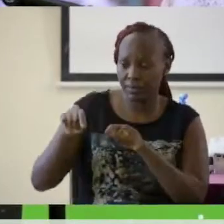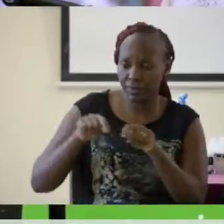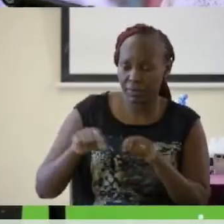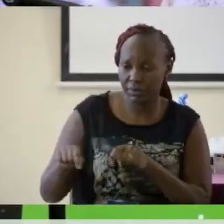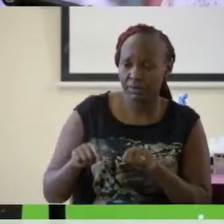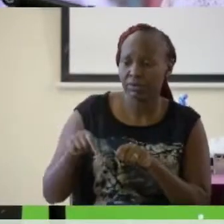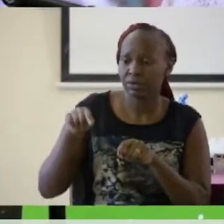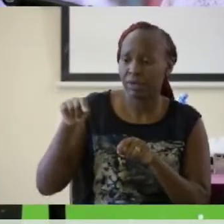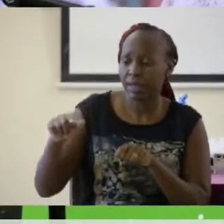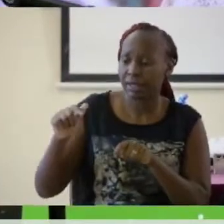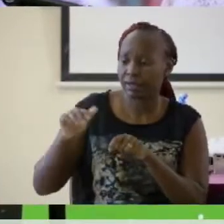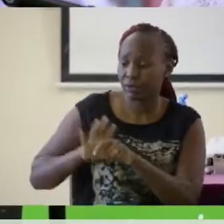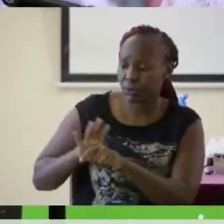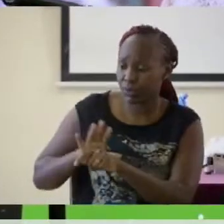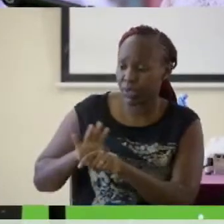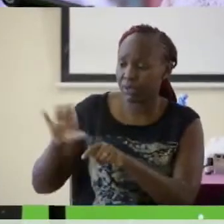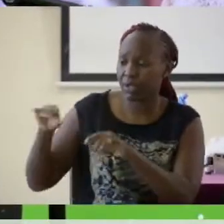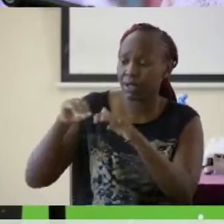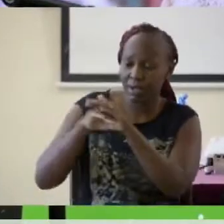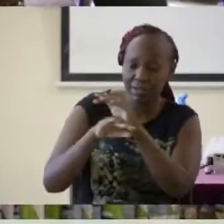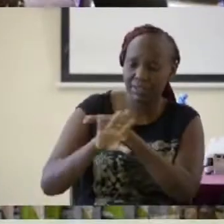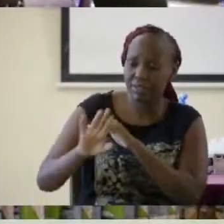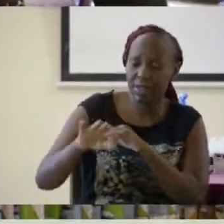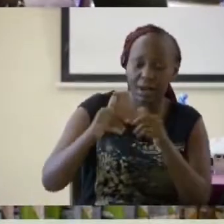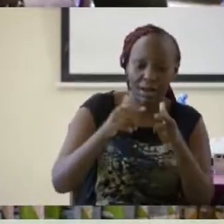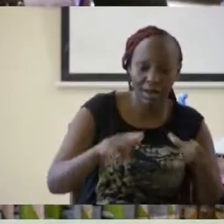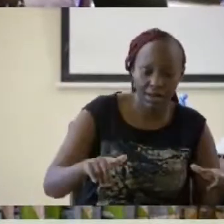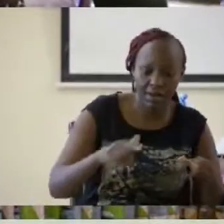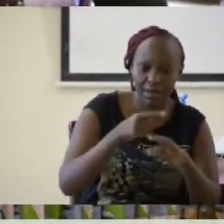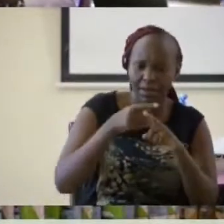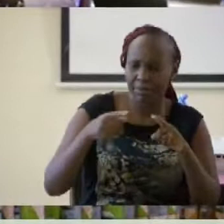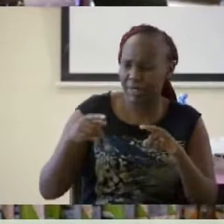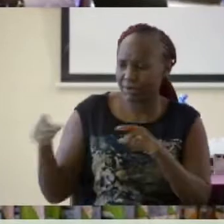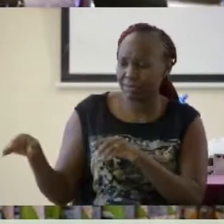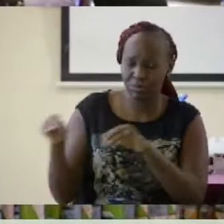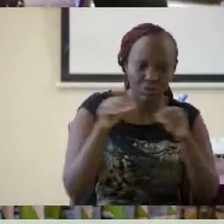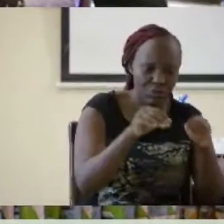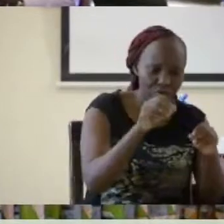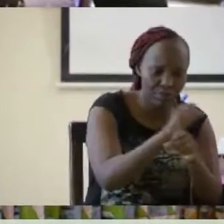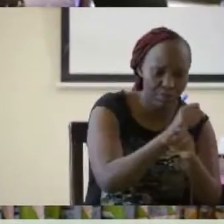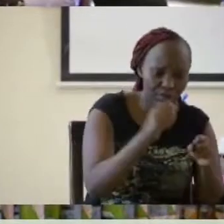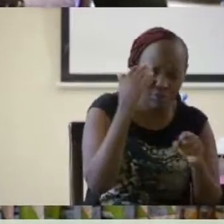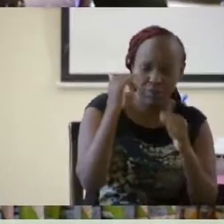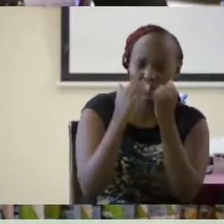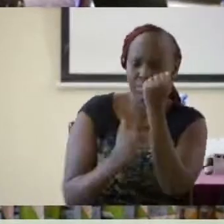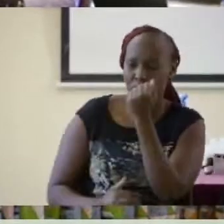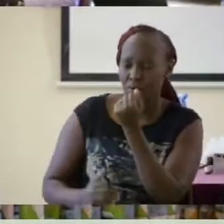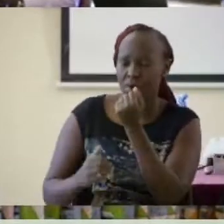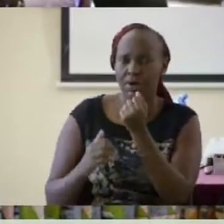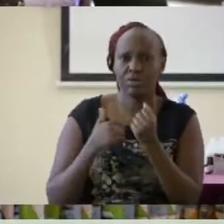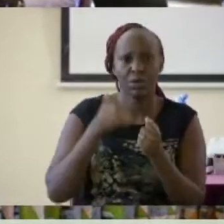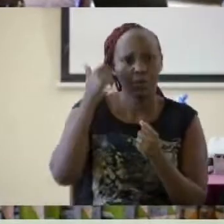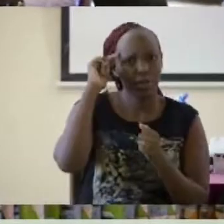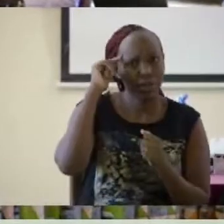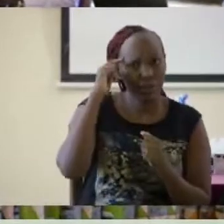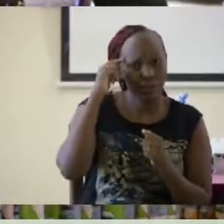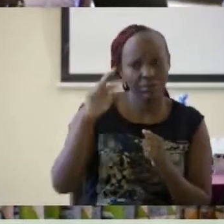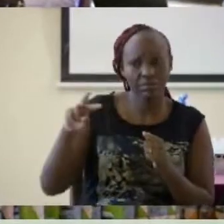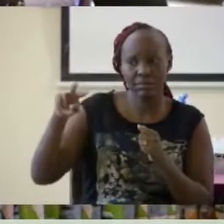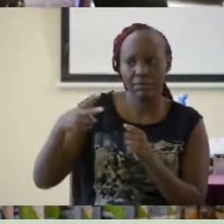get this lady to access her right to property, but she can't occupy that land. So we had to come up with a second